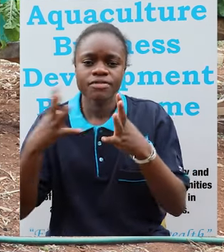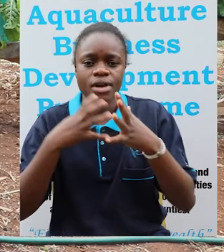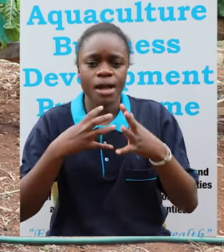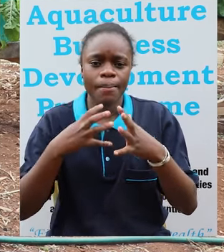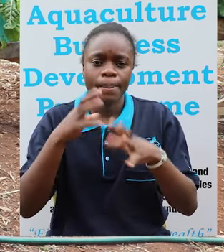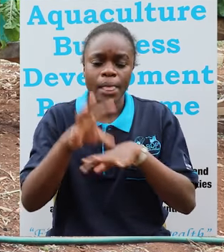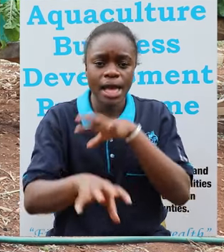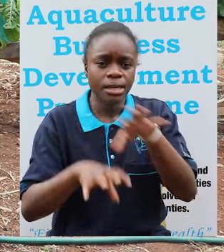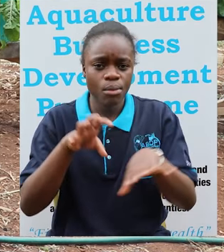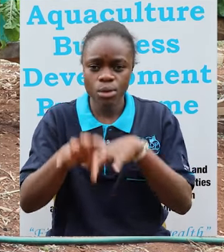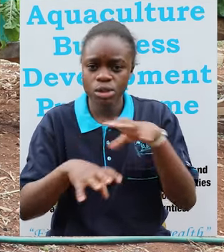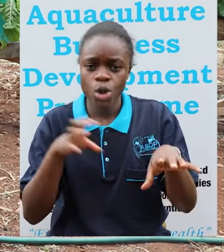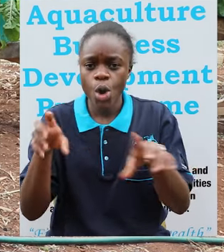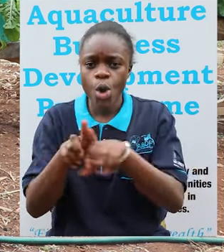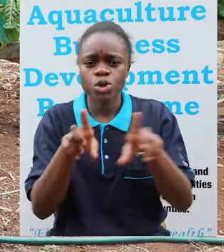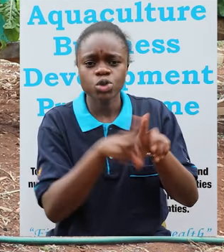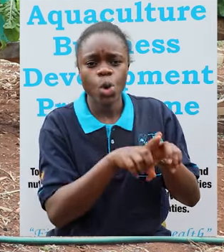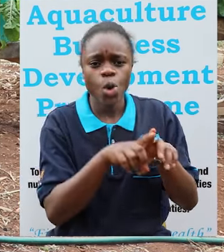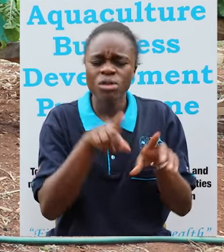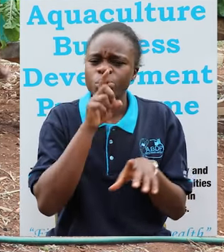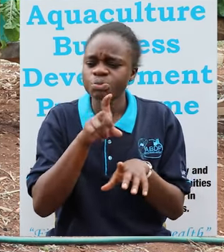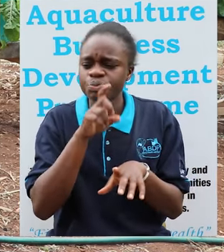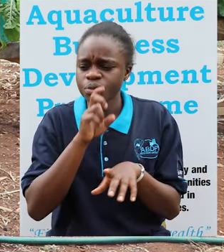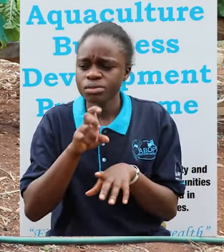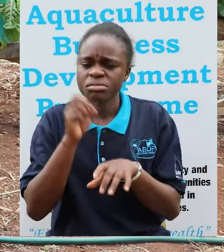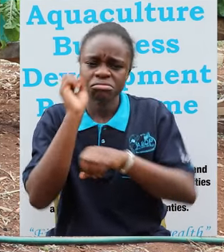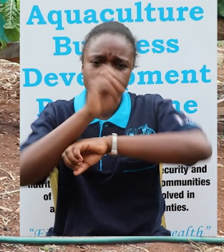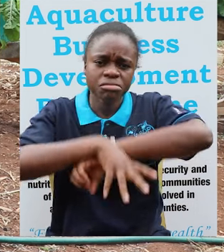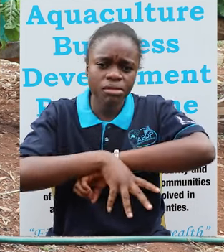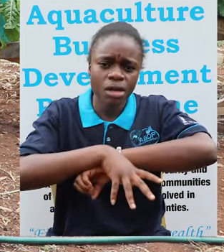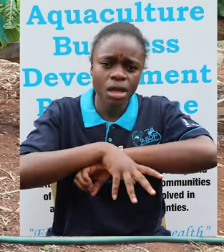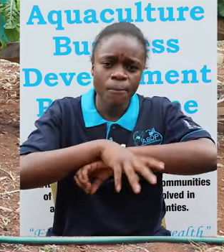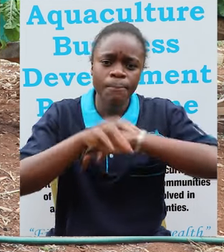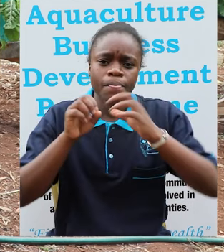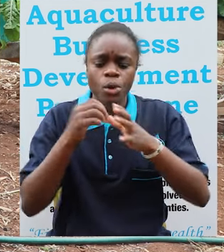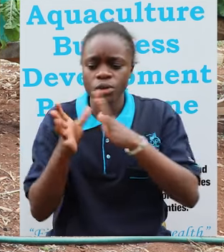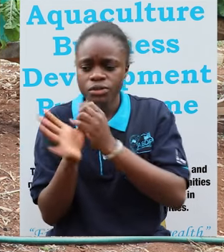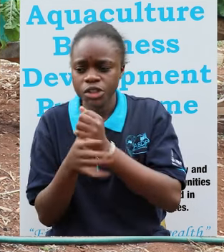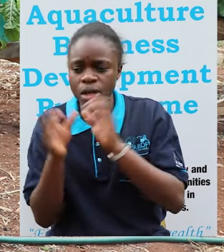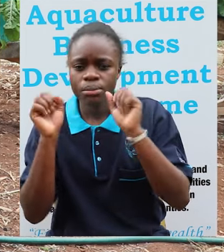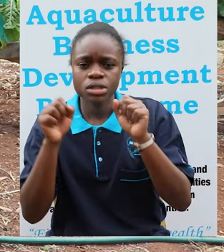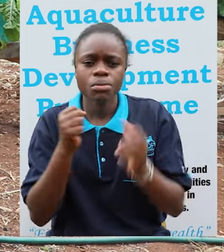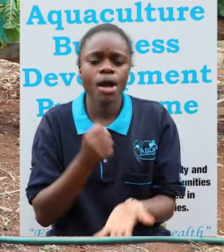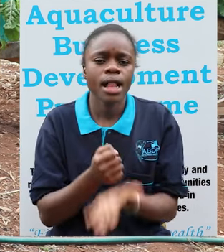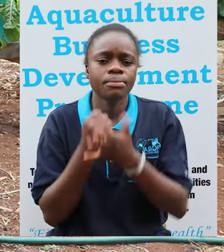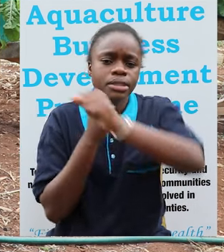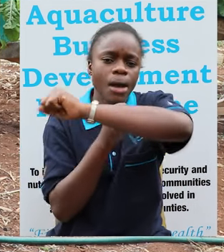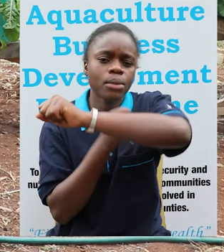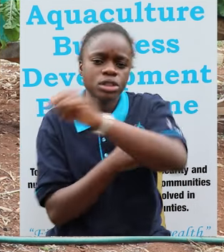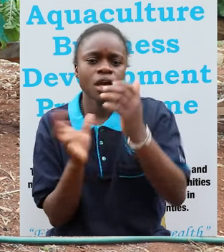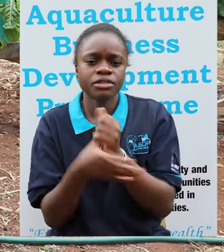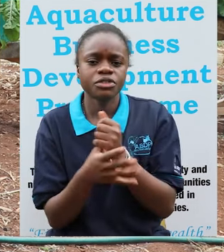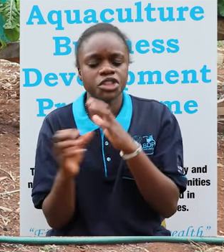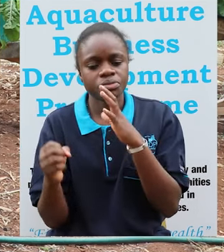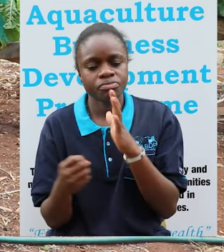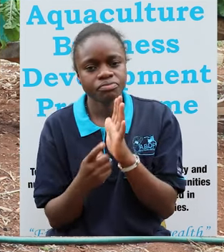vegetables, and then the livestock waste is used as a supplement feed for the fish. So one